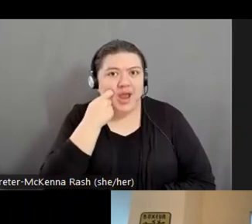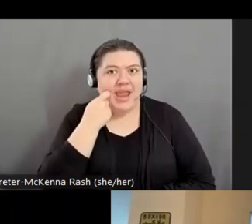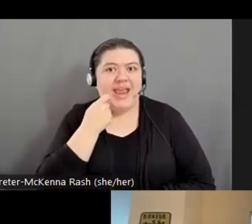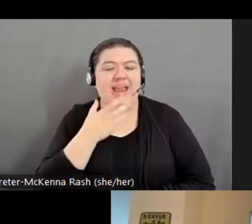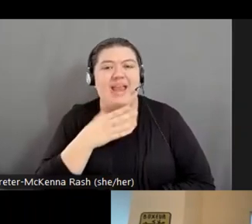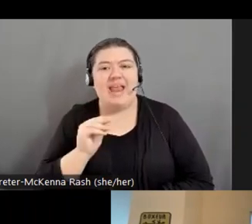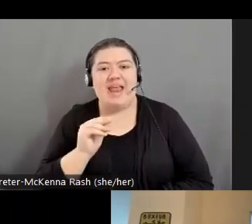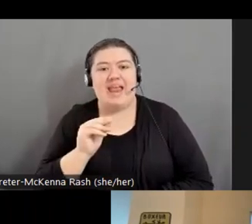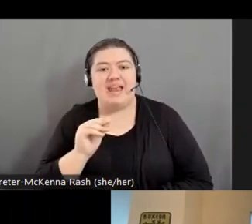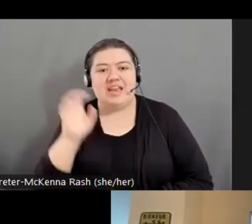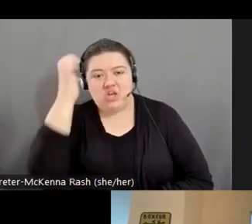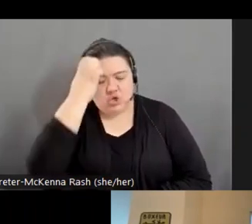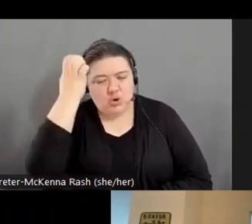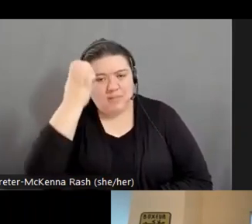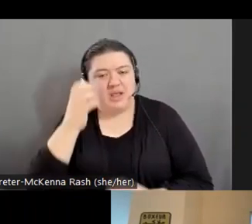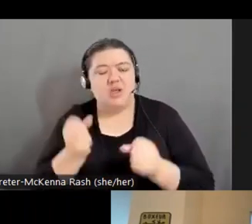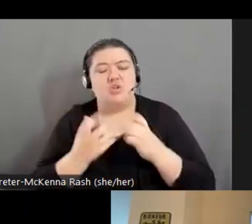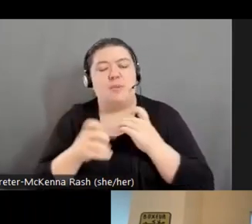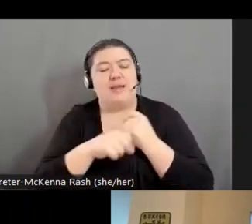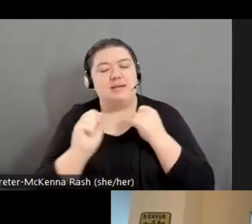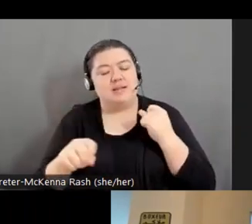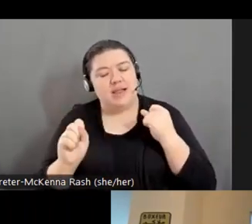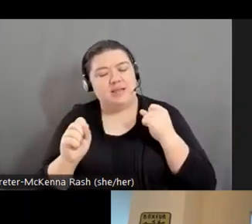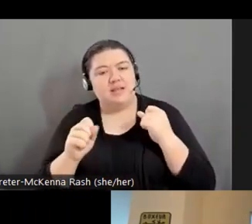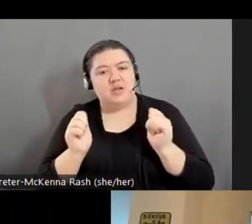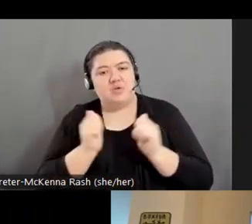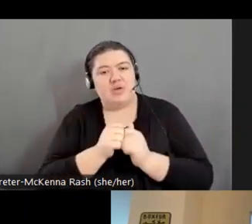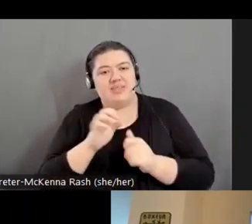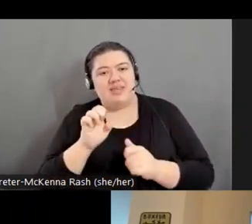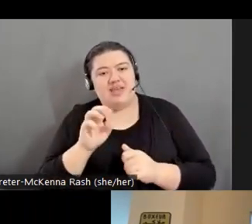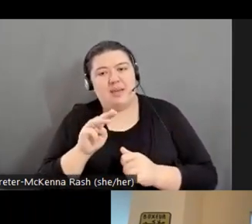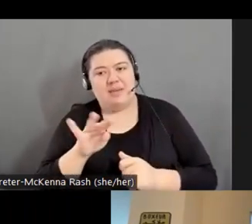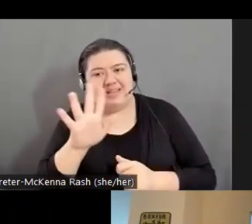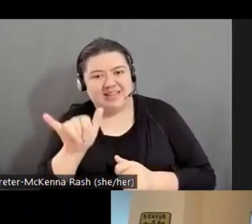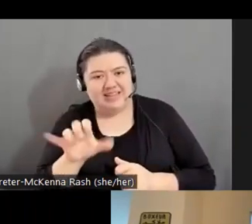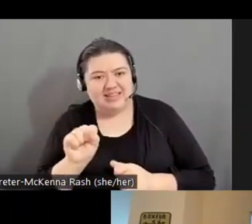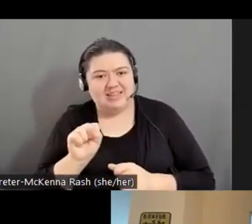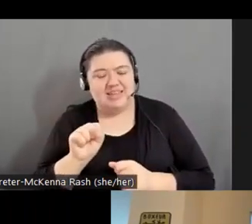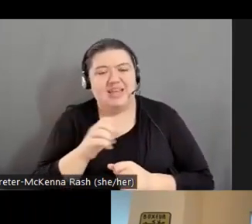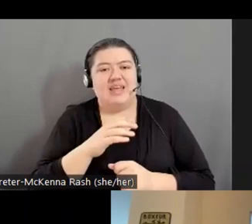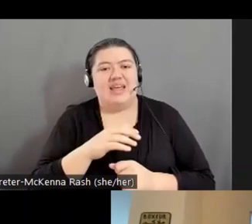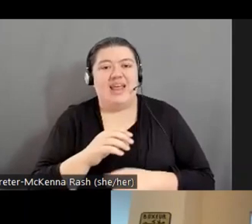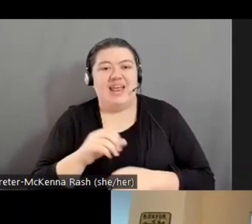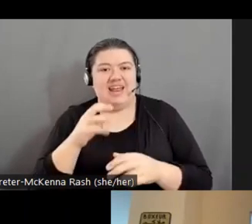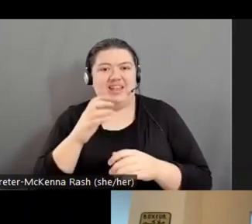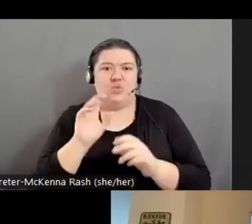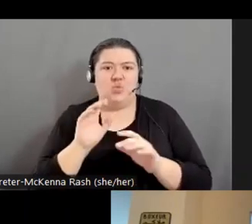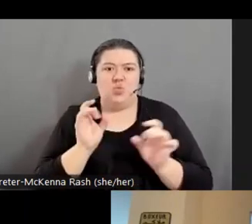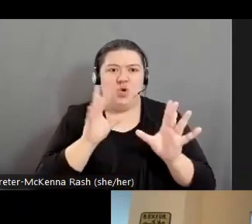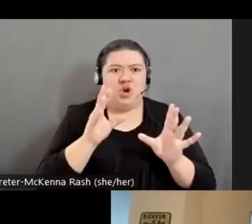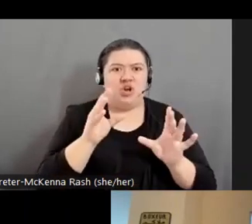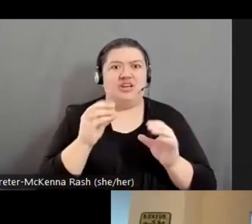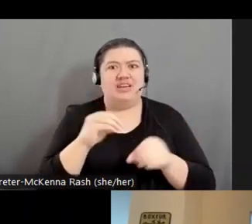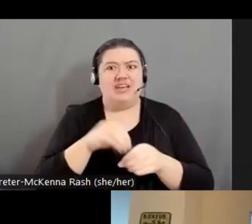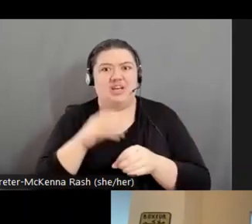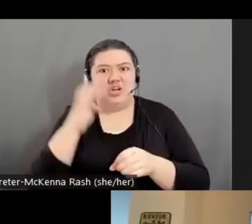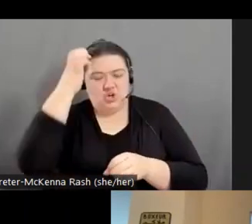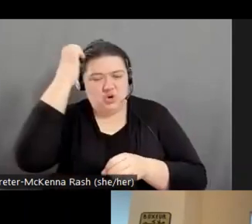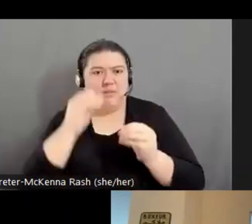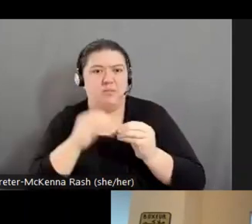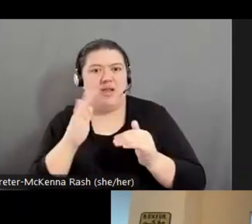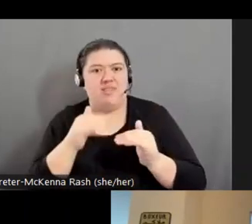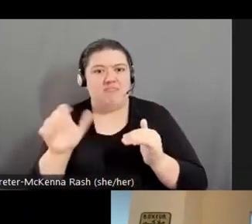many delays at embassies in getting visas issued. It's worse in Europe than the rest of the world, but there are a